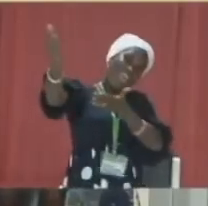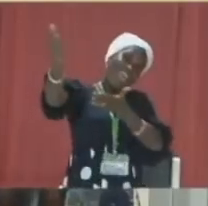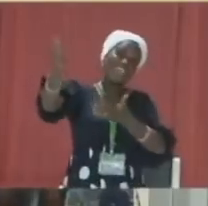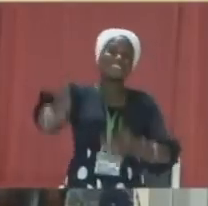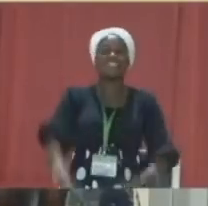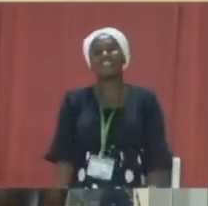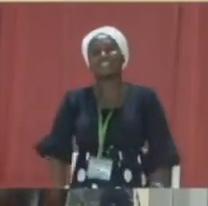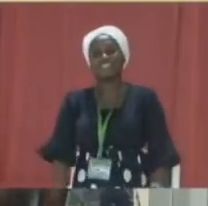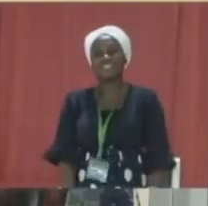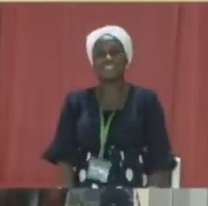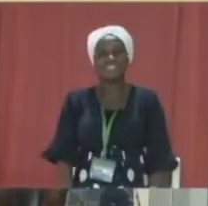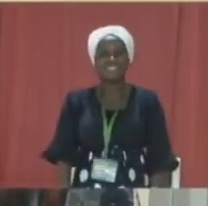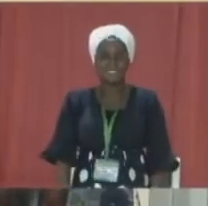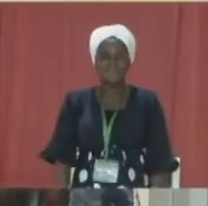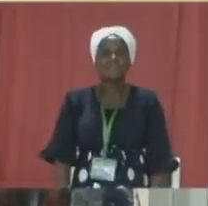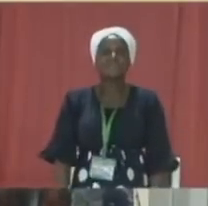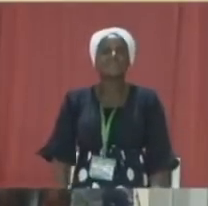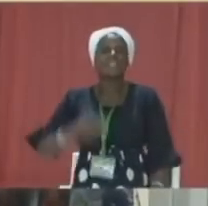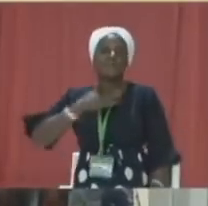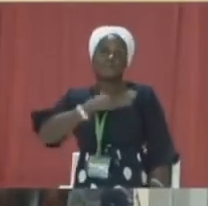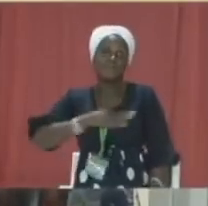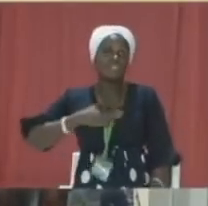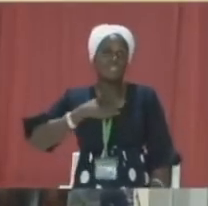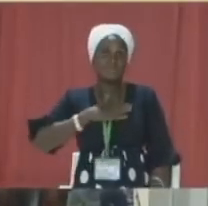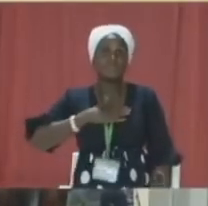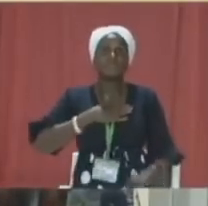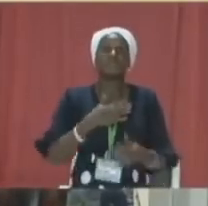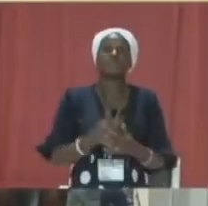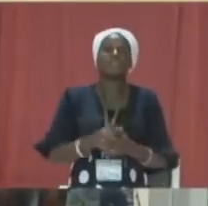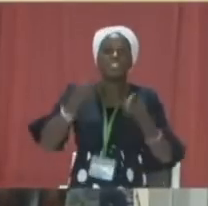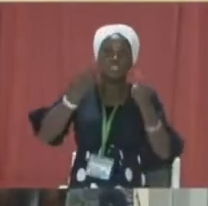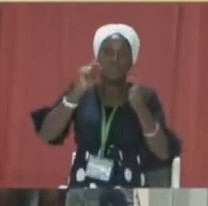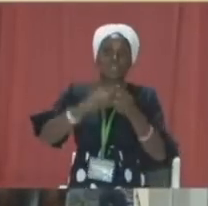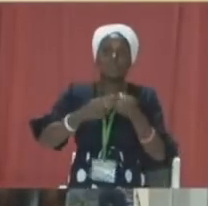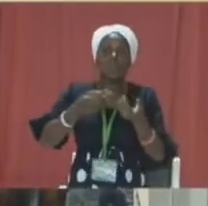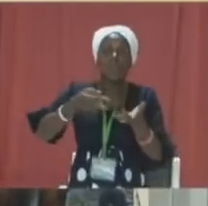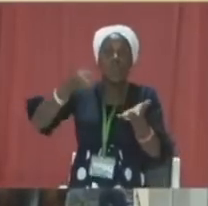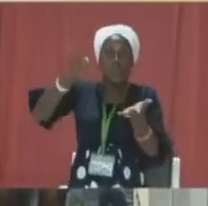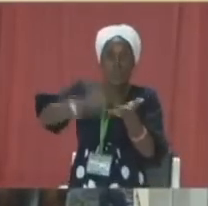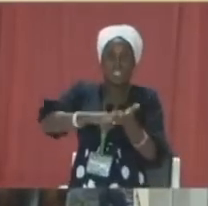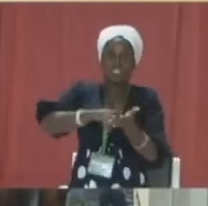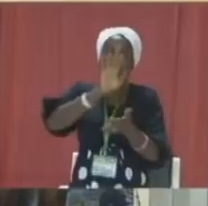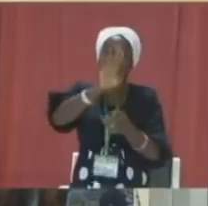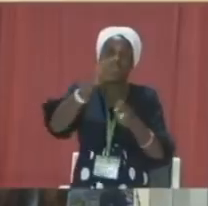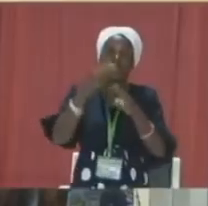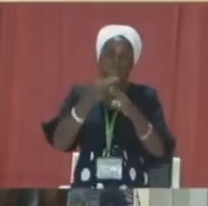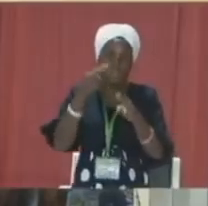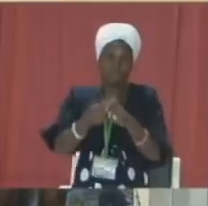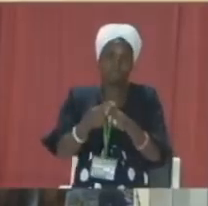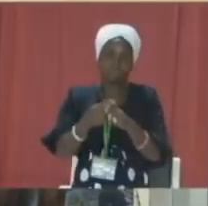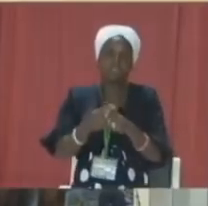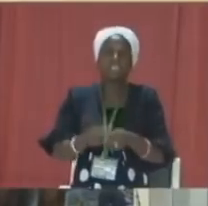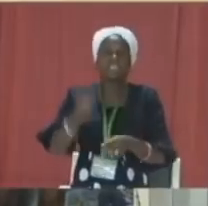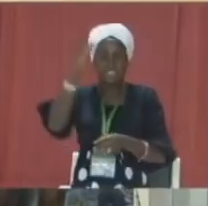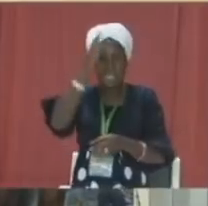Please, your names will be taken so that Daddy will continue to pray for you. And I can assure you,